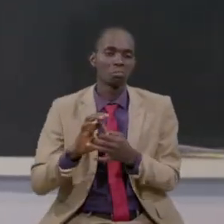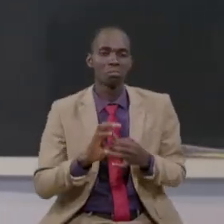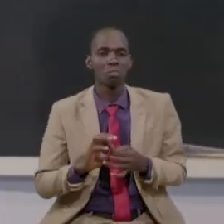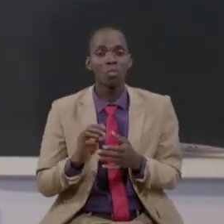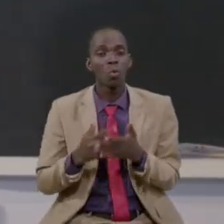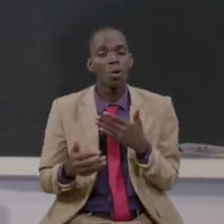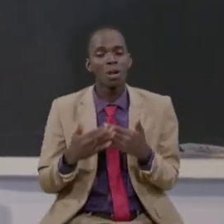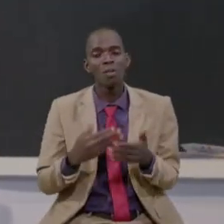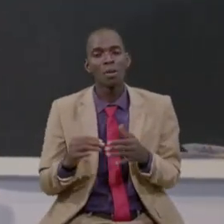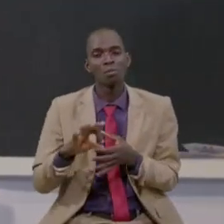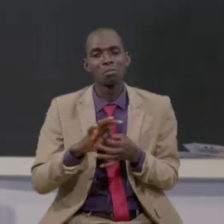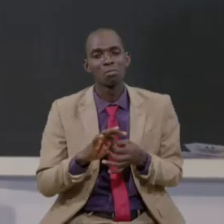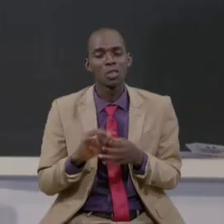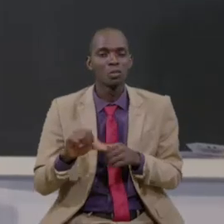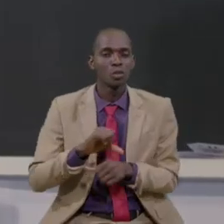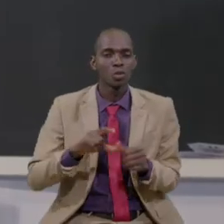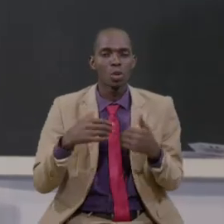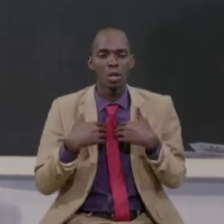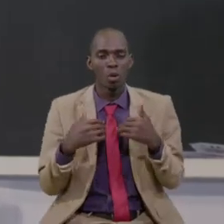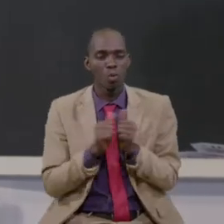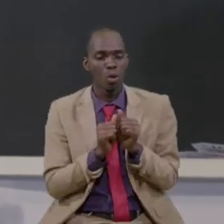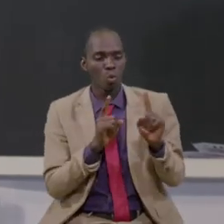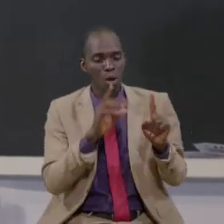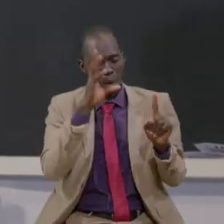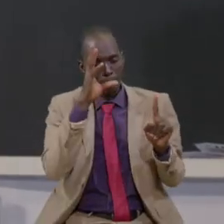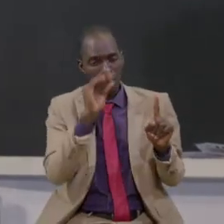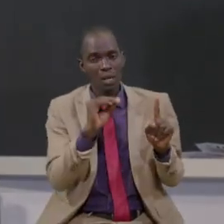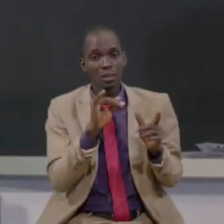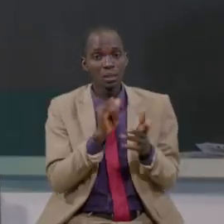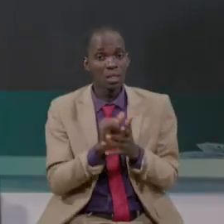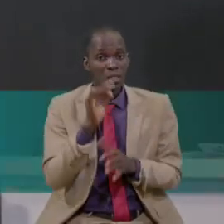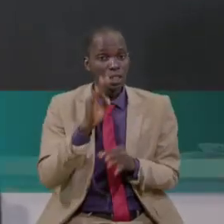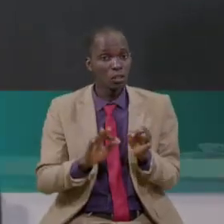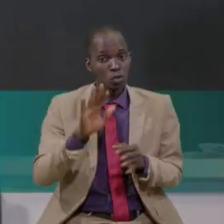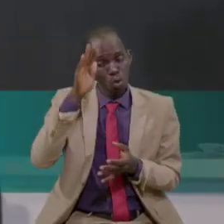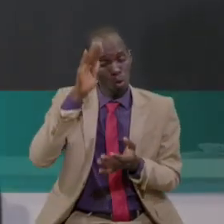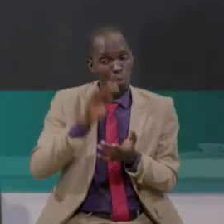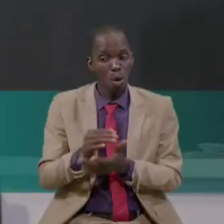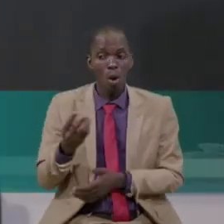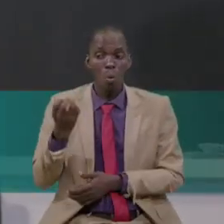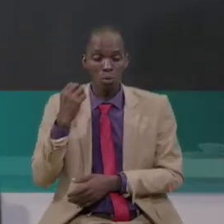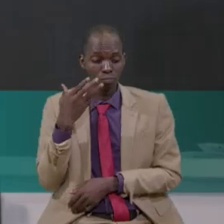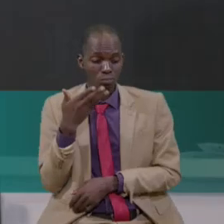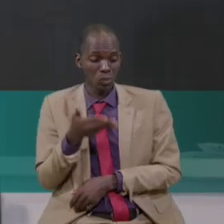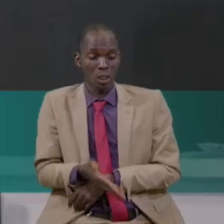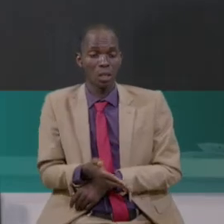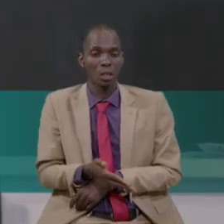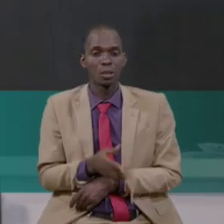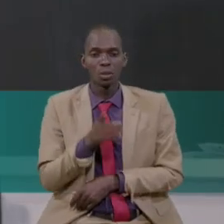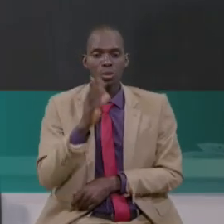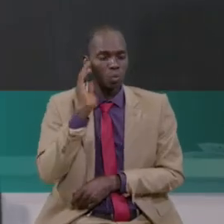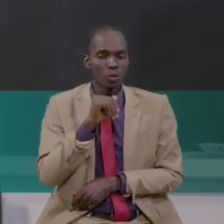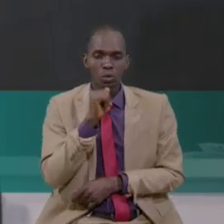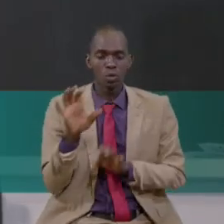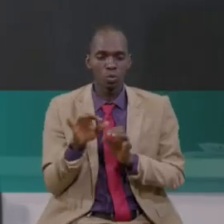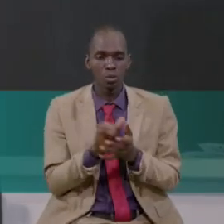man that if your husband were there, you wouldn't do that, that's not